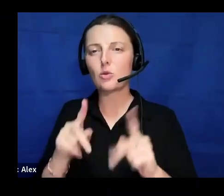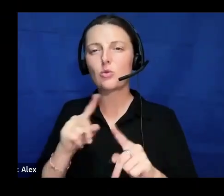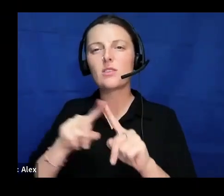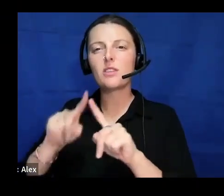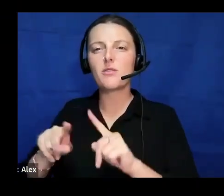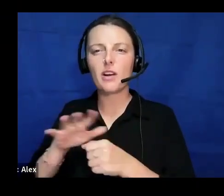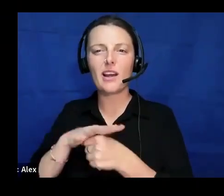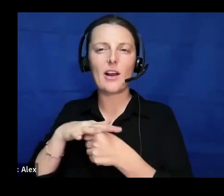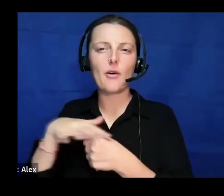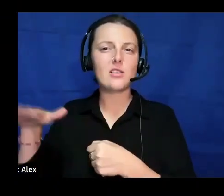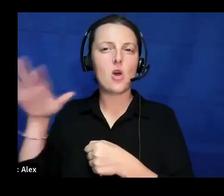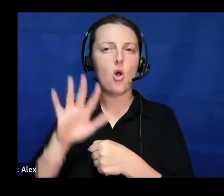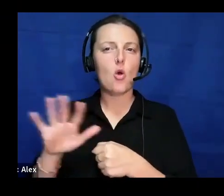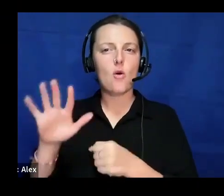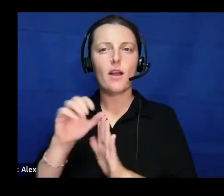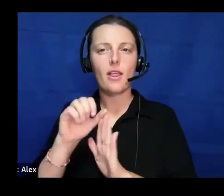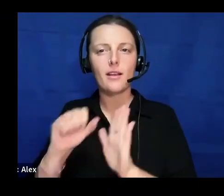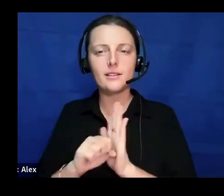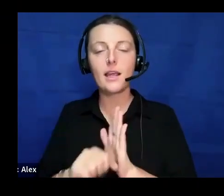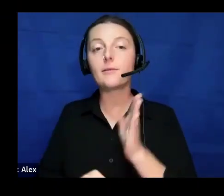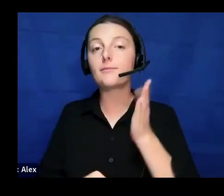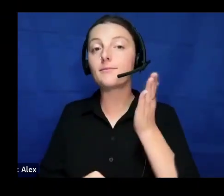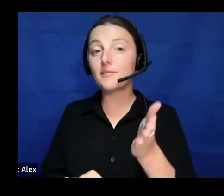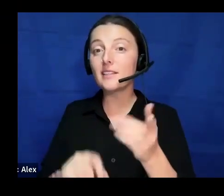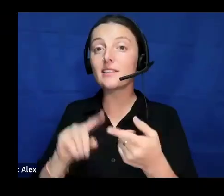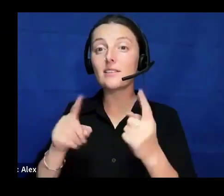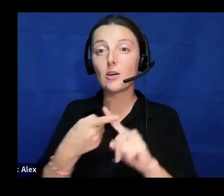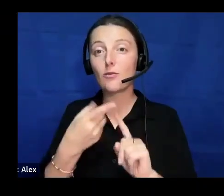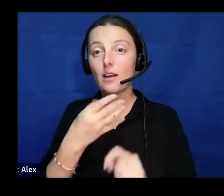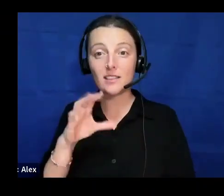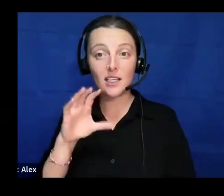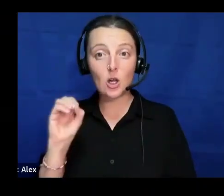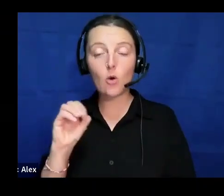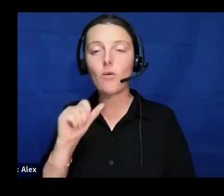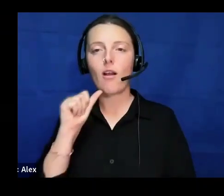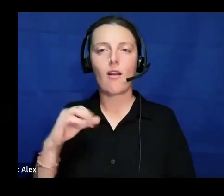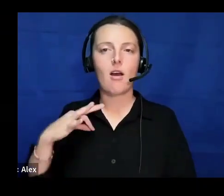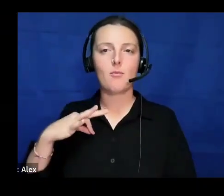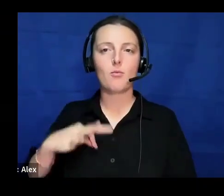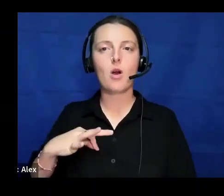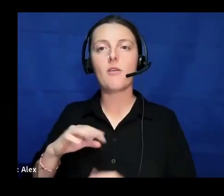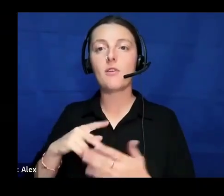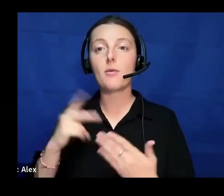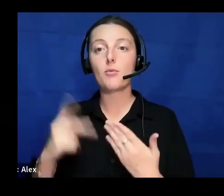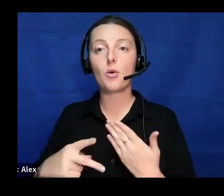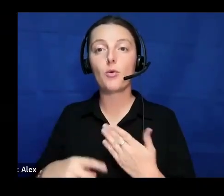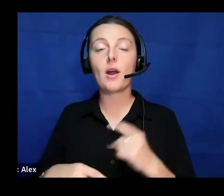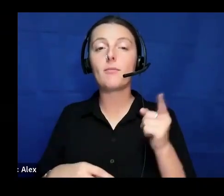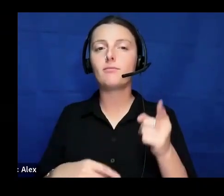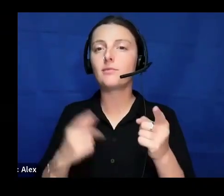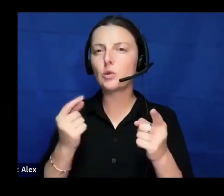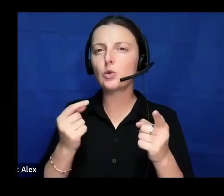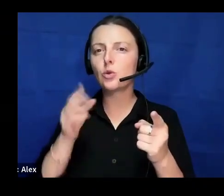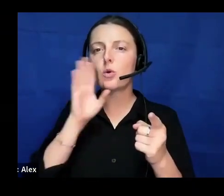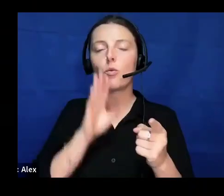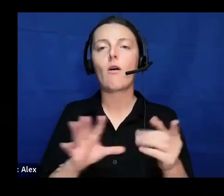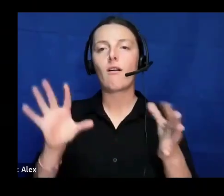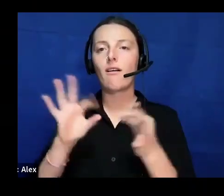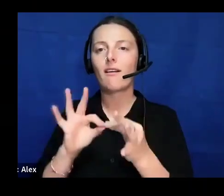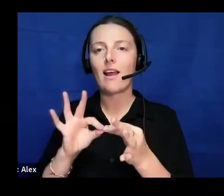then this Friends & Co. is a nonprofit program who connects older adults